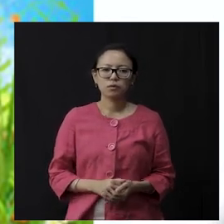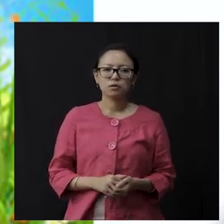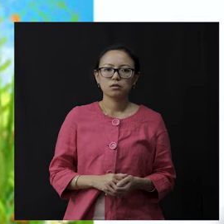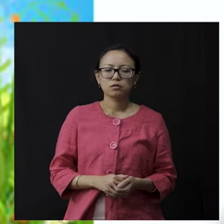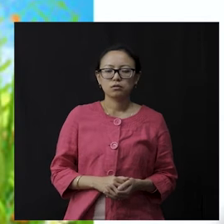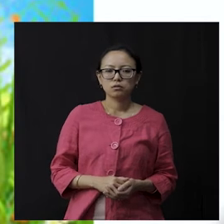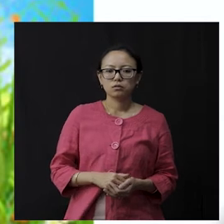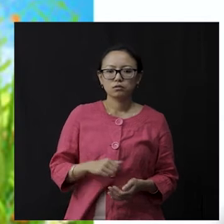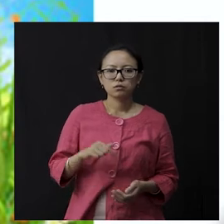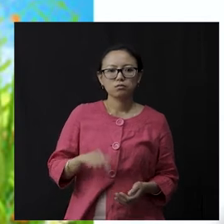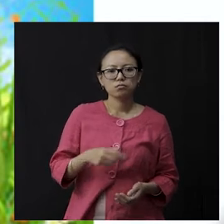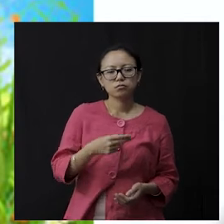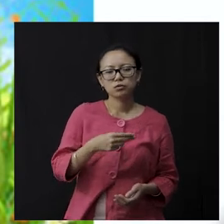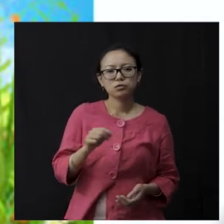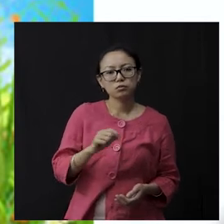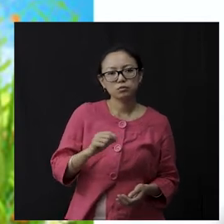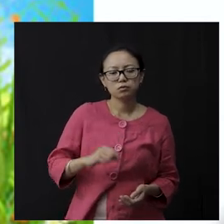sky. Write down sky,